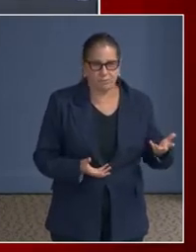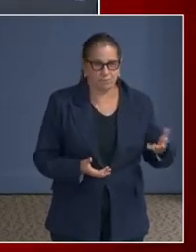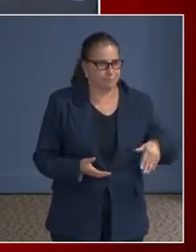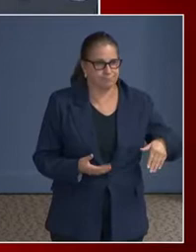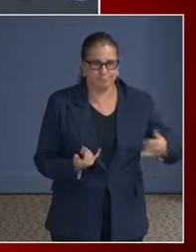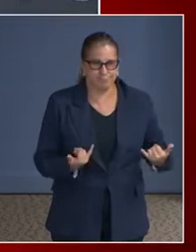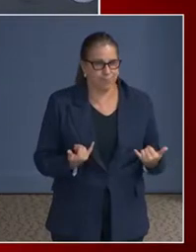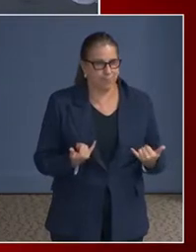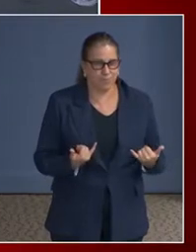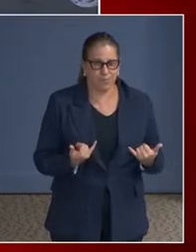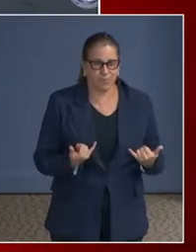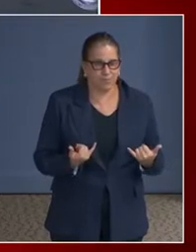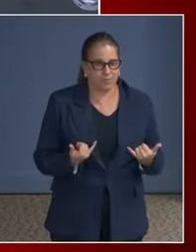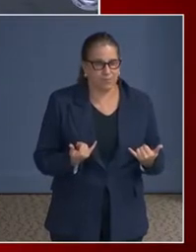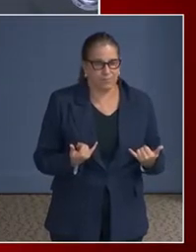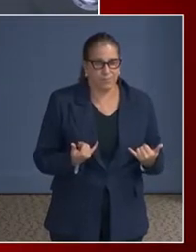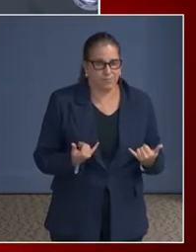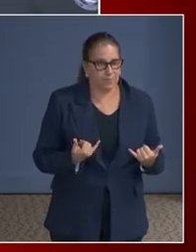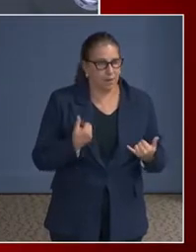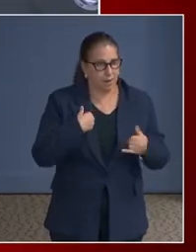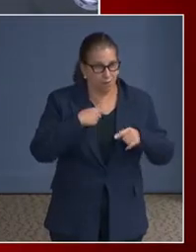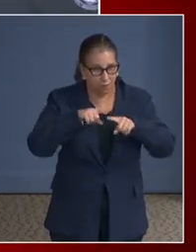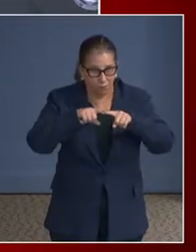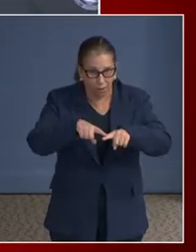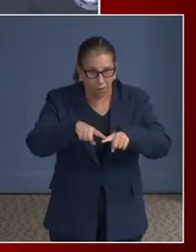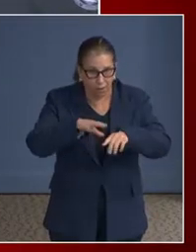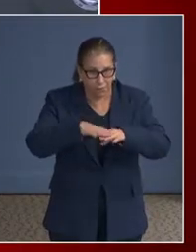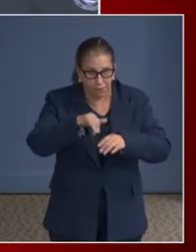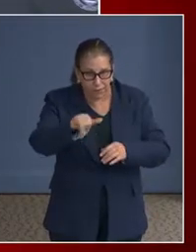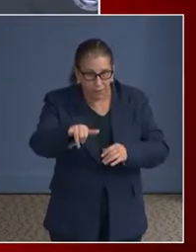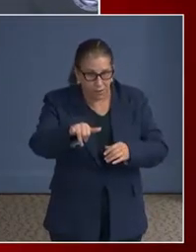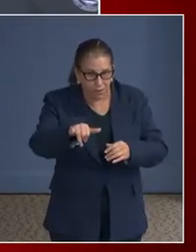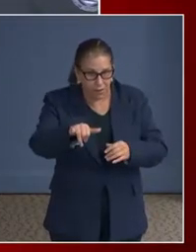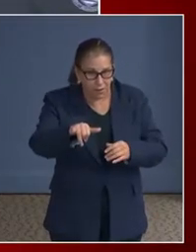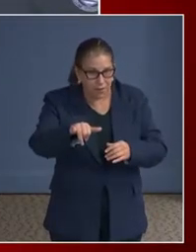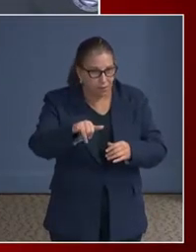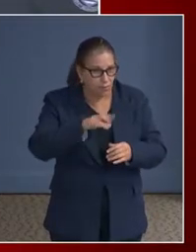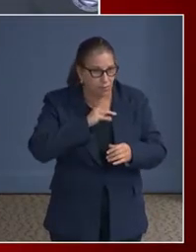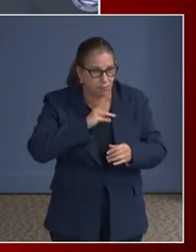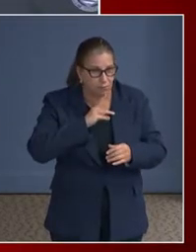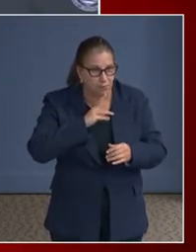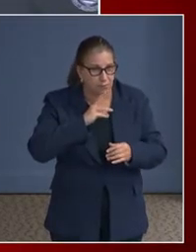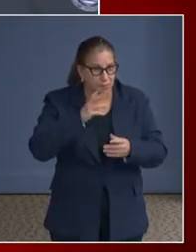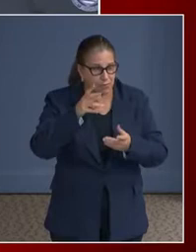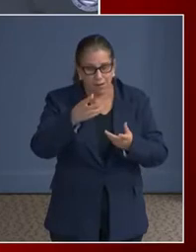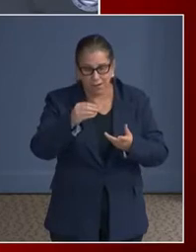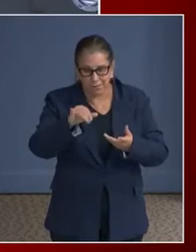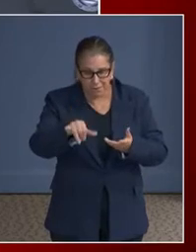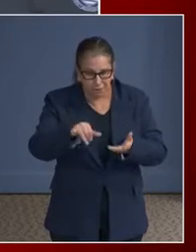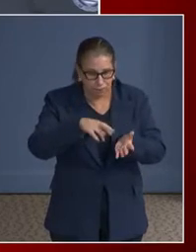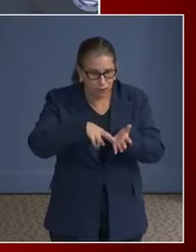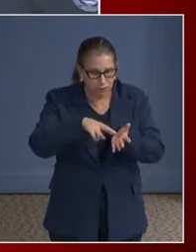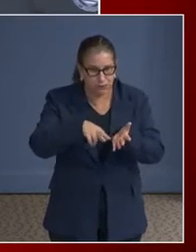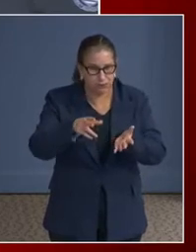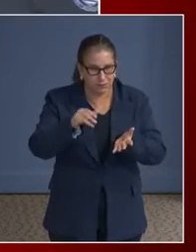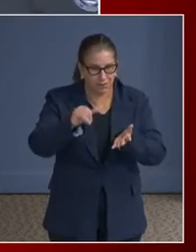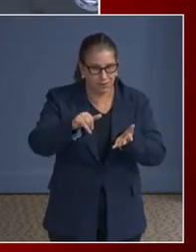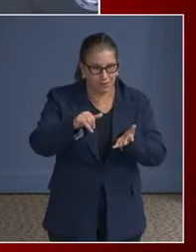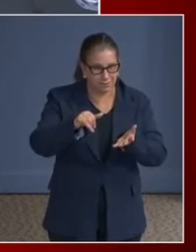to rely on wastewater data as a method of supplementing surveillance efforts for